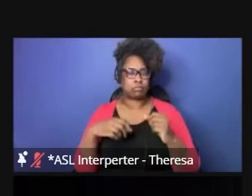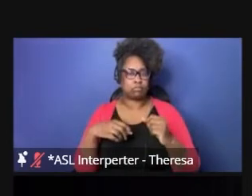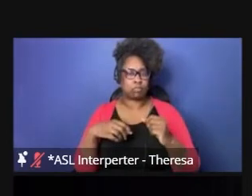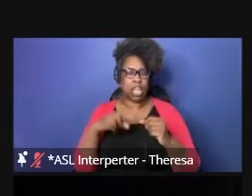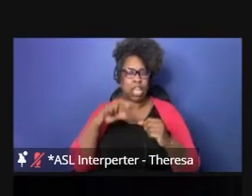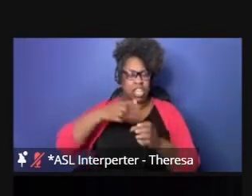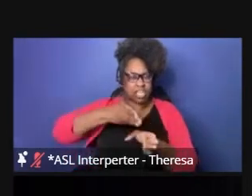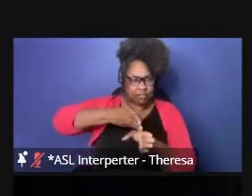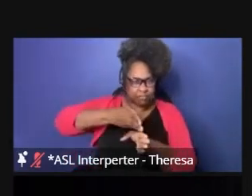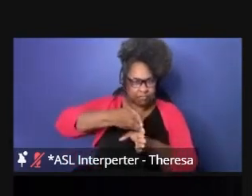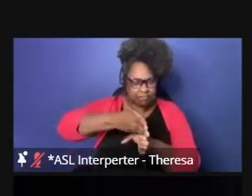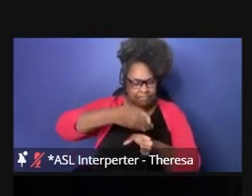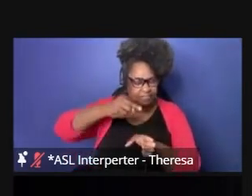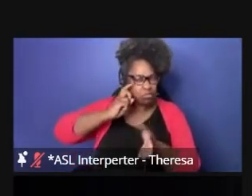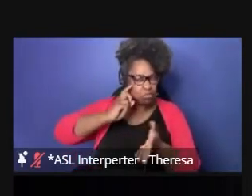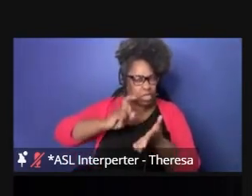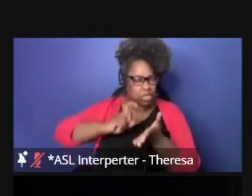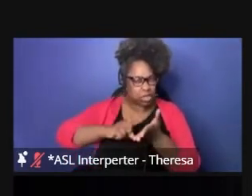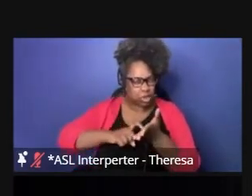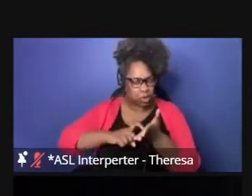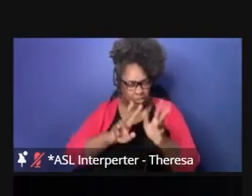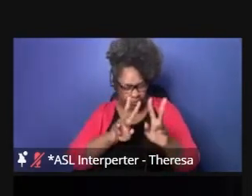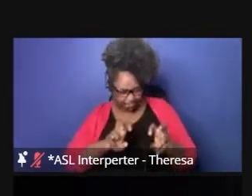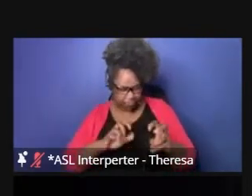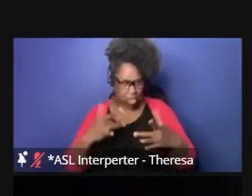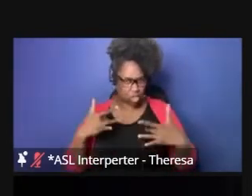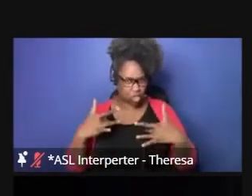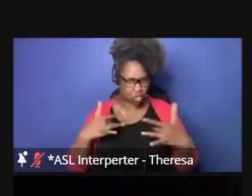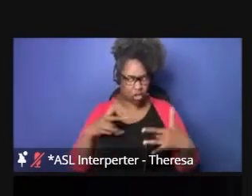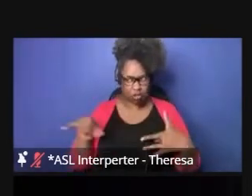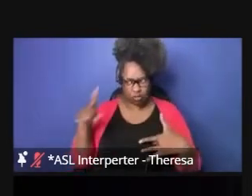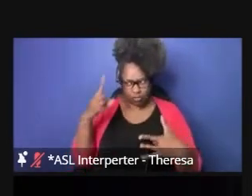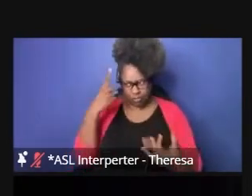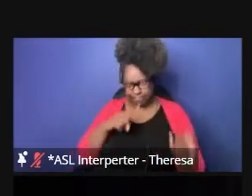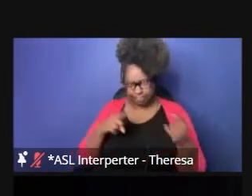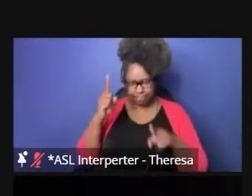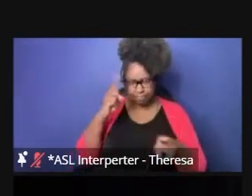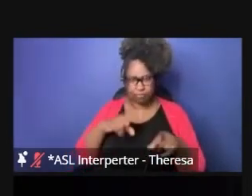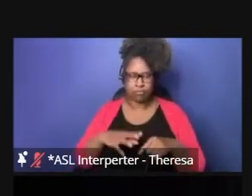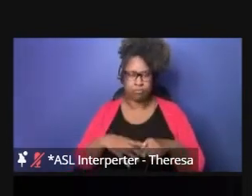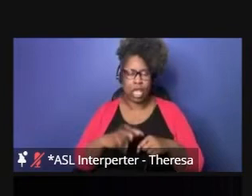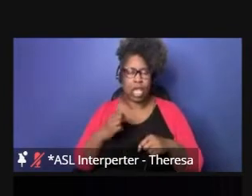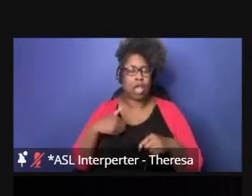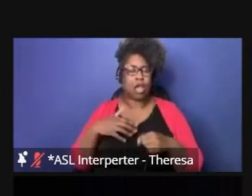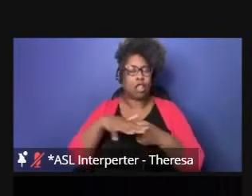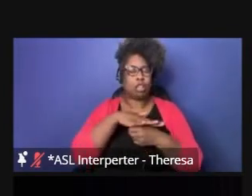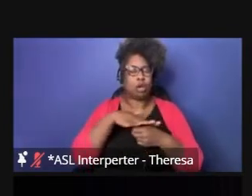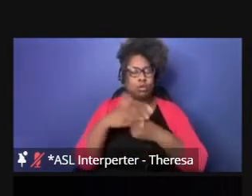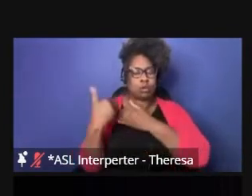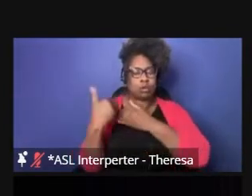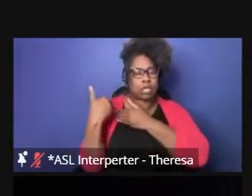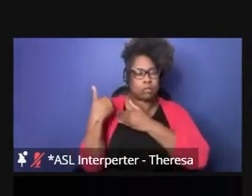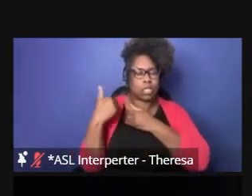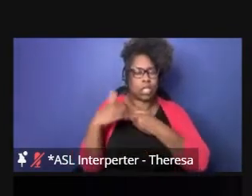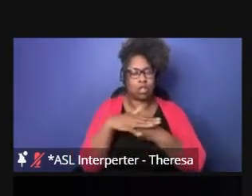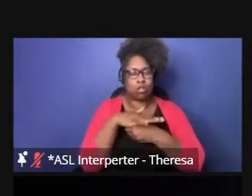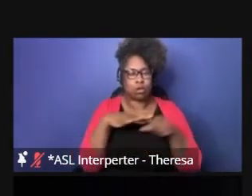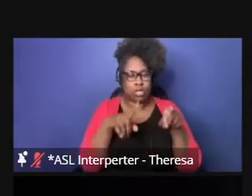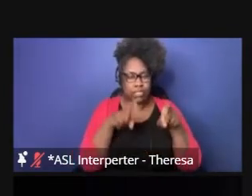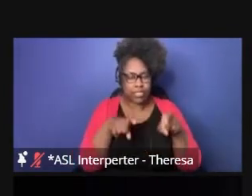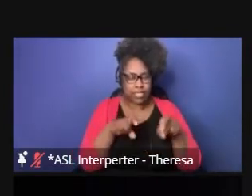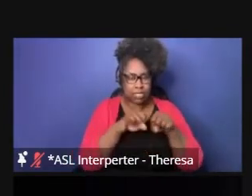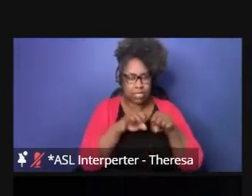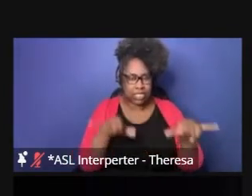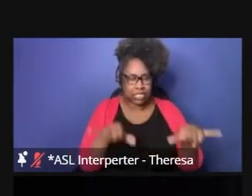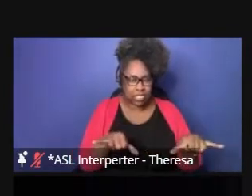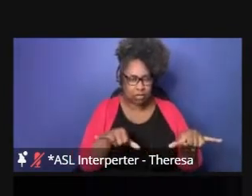deep concern that all of you seem to note, that there's a hunger for local accountability and assessment systems that portray a more